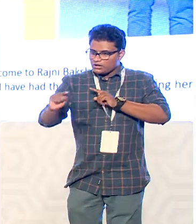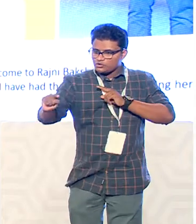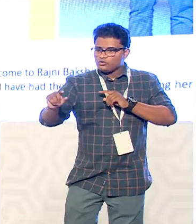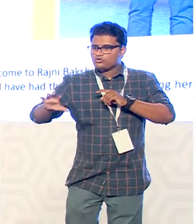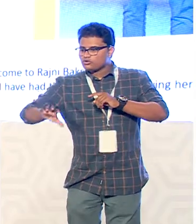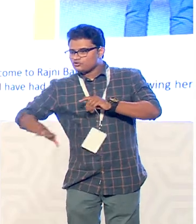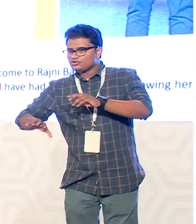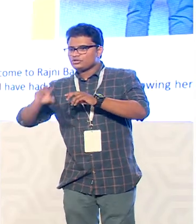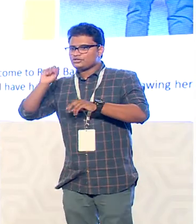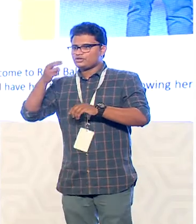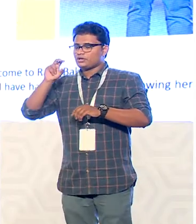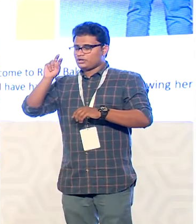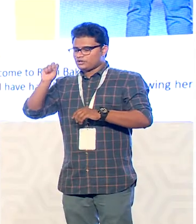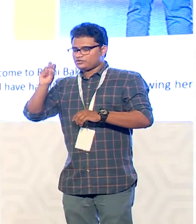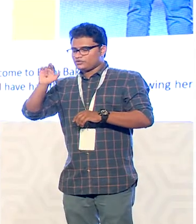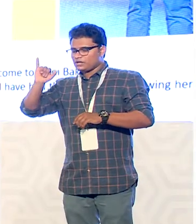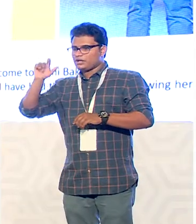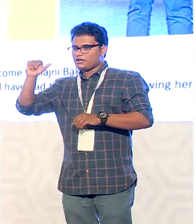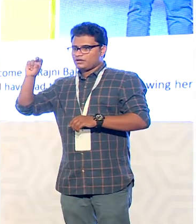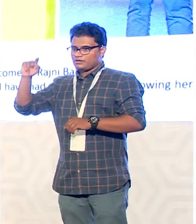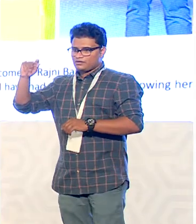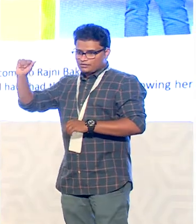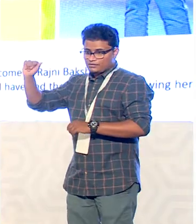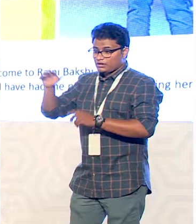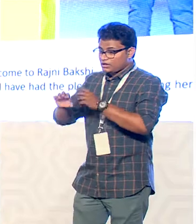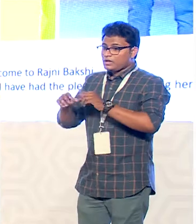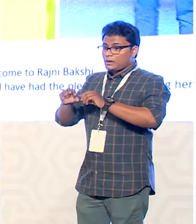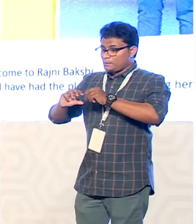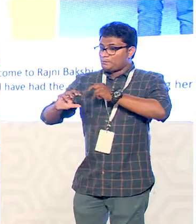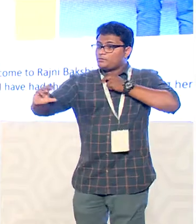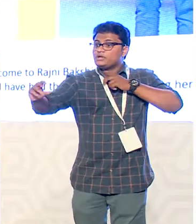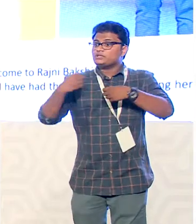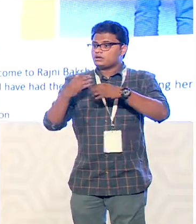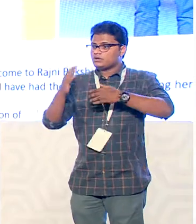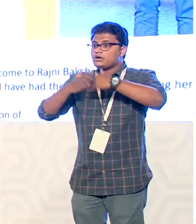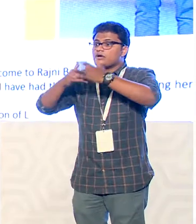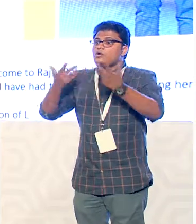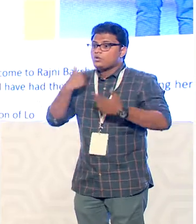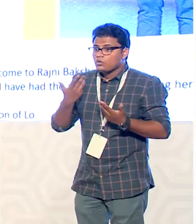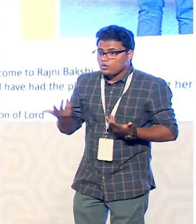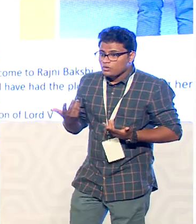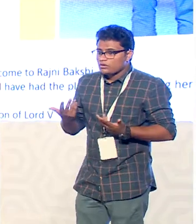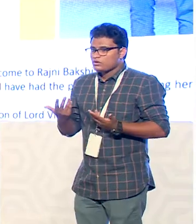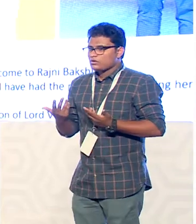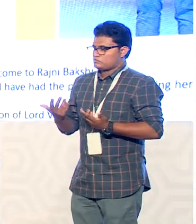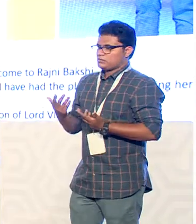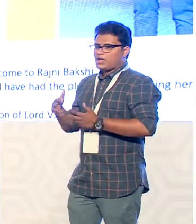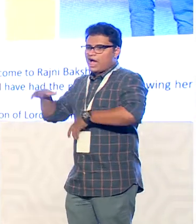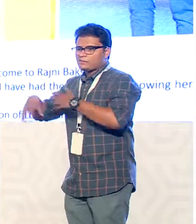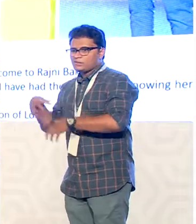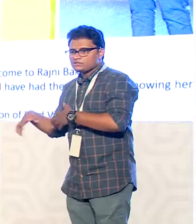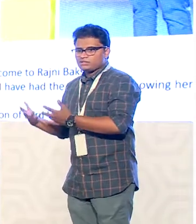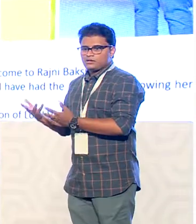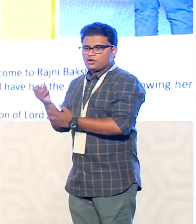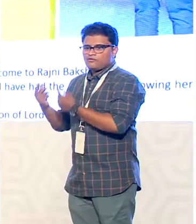Lanka. And the bridge is being built by all the animals of the forest, because he has only the